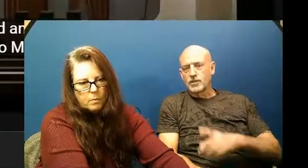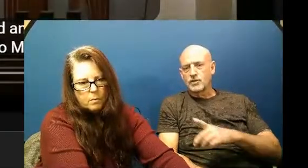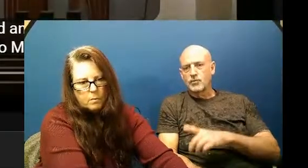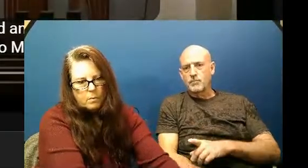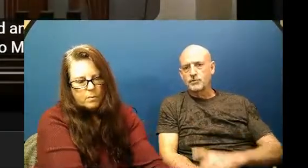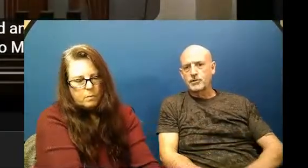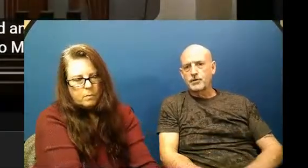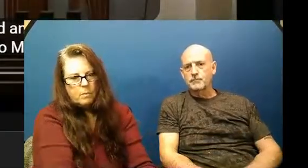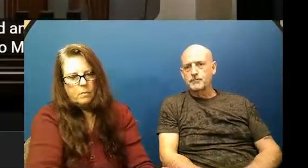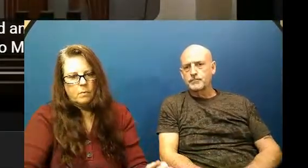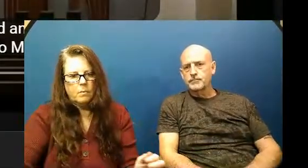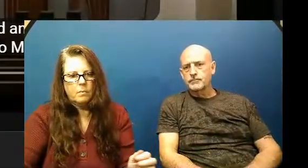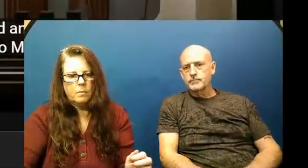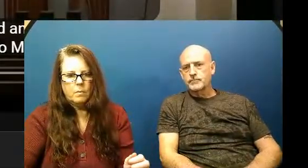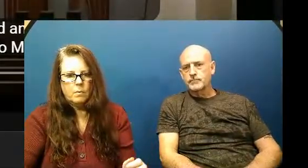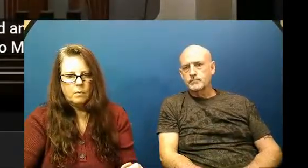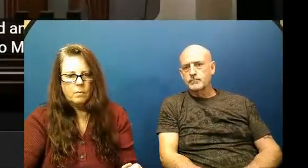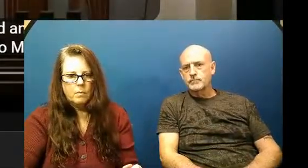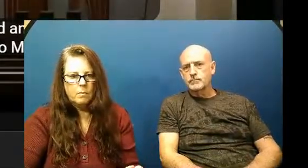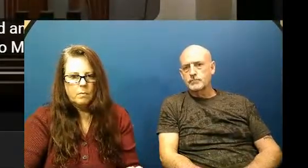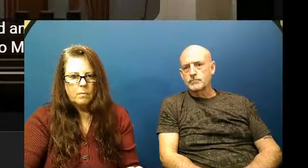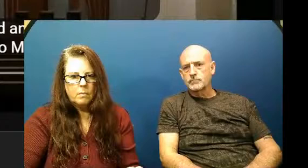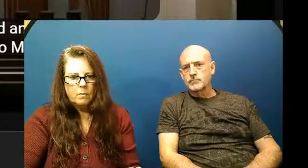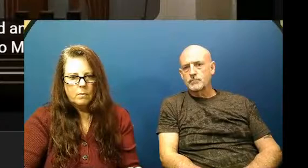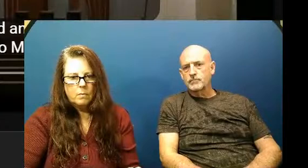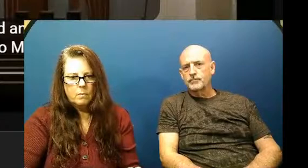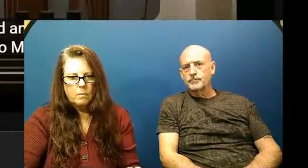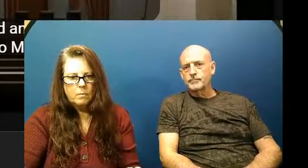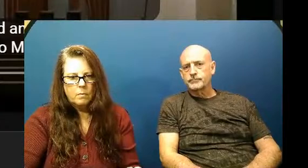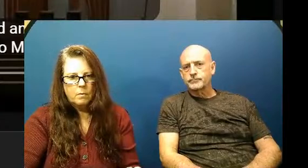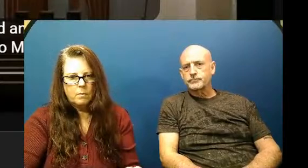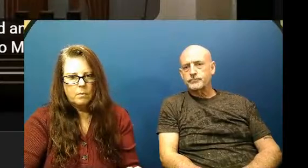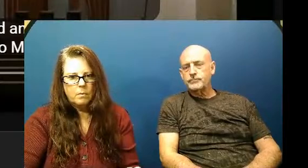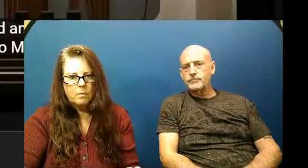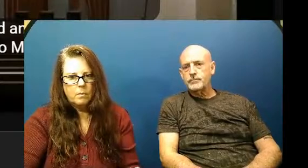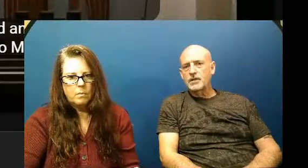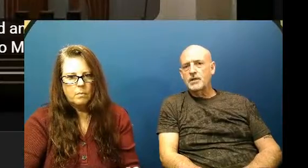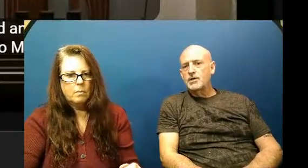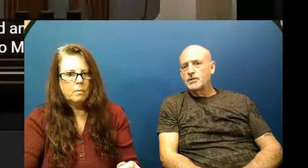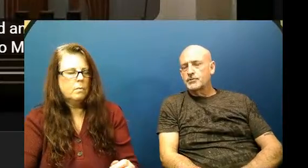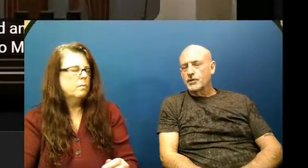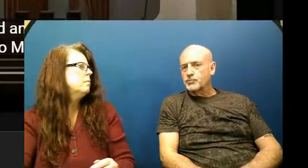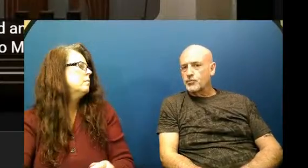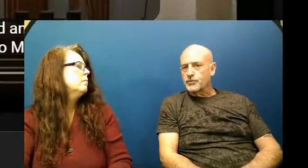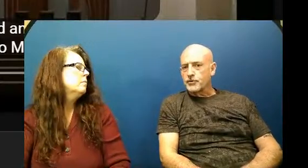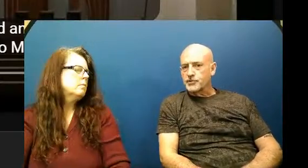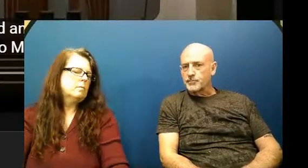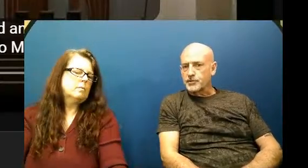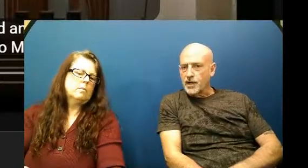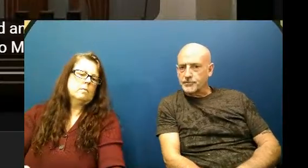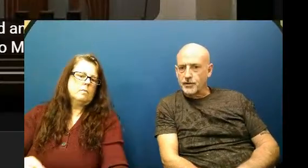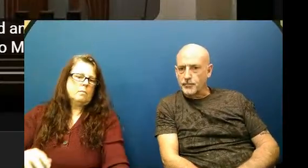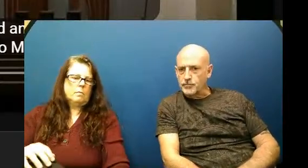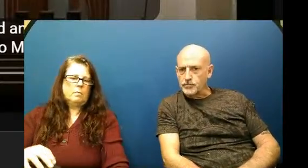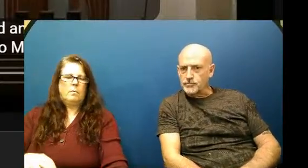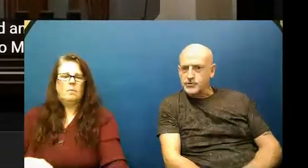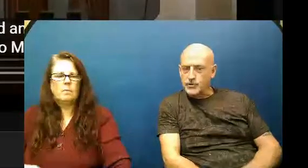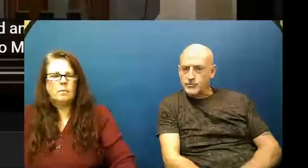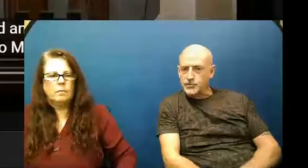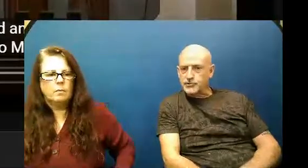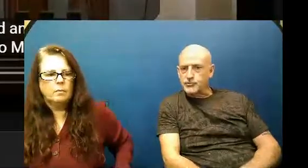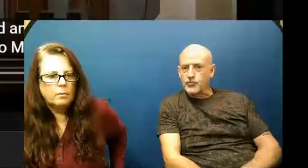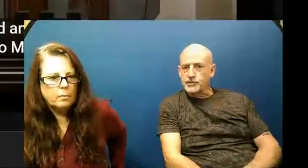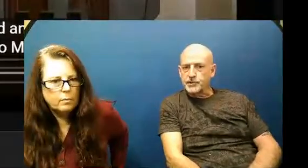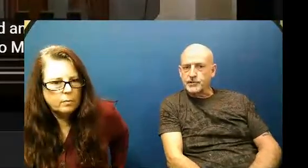propaganda. Can you pause it here? Finally, the Act can't satisfy any standard of scrutiny. So I just want to throw something out there.